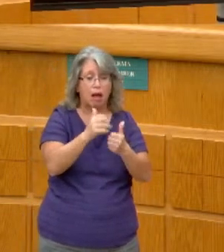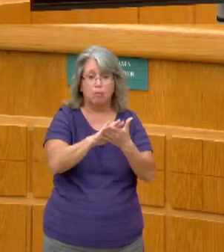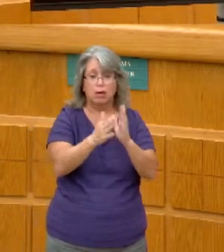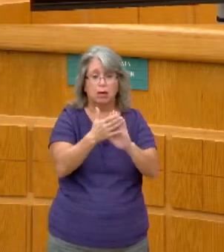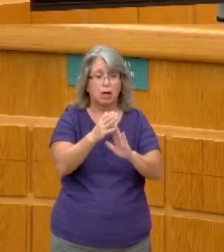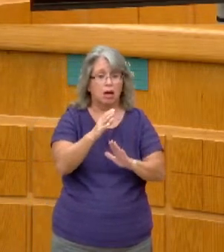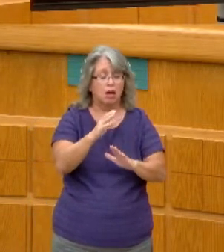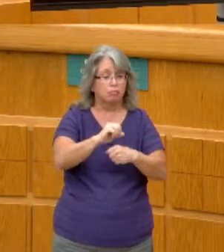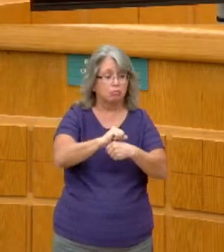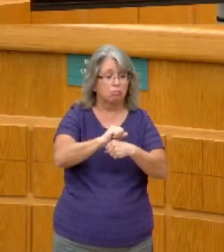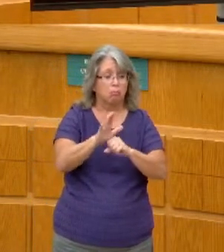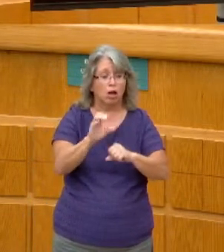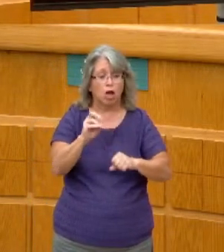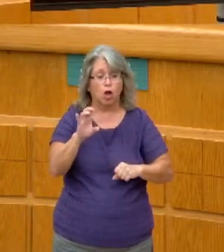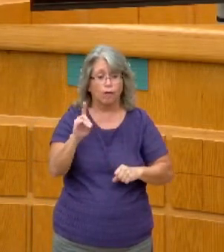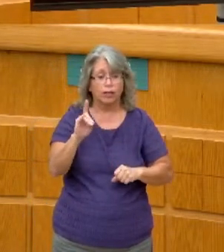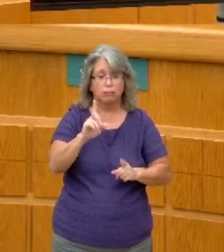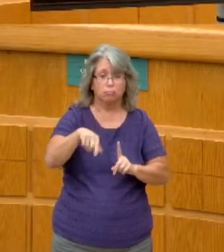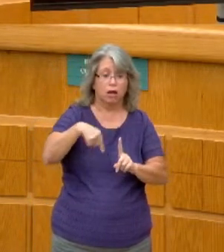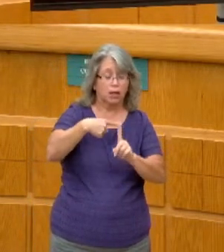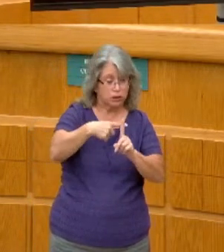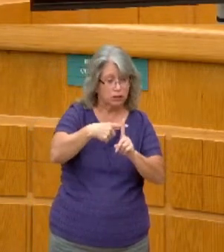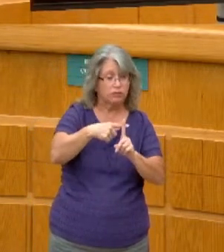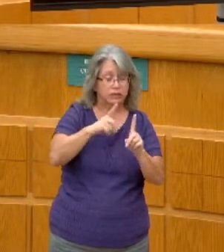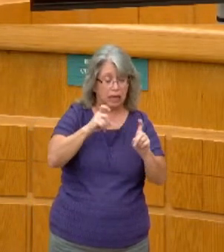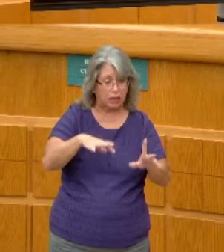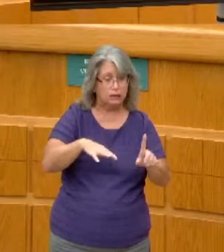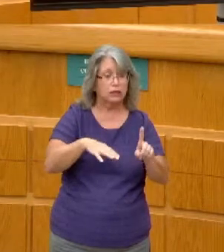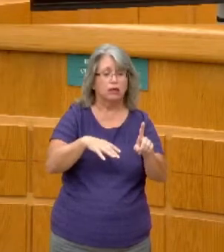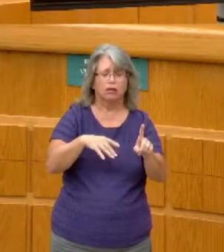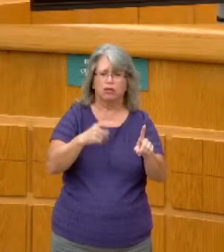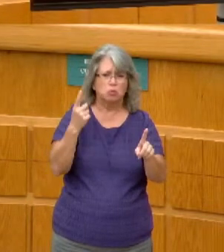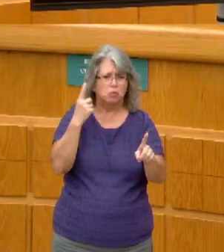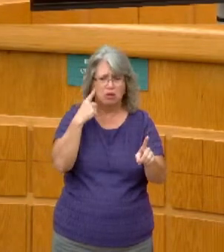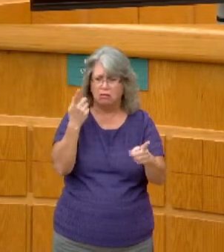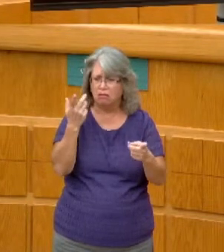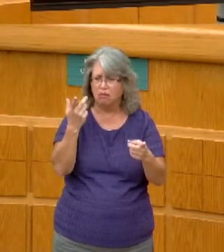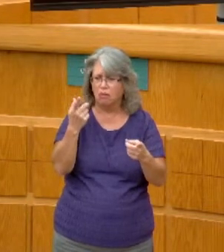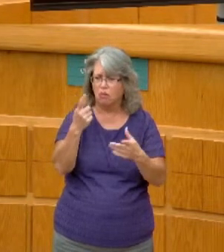something about we could get something, an antibody, call the health department,